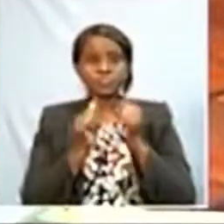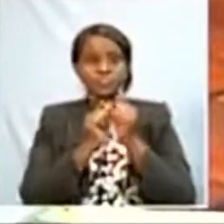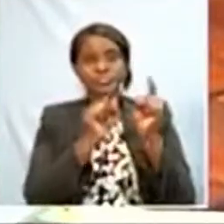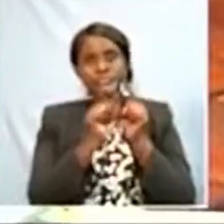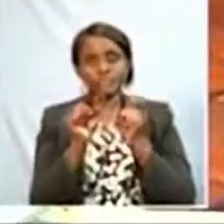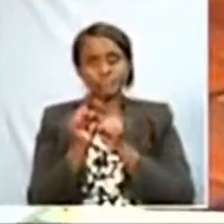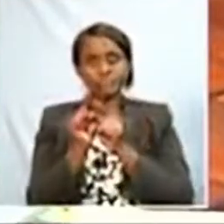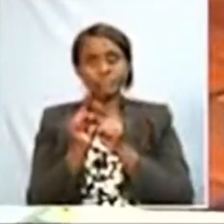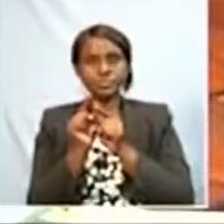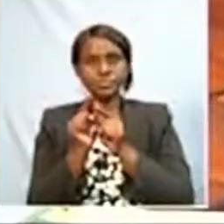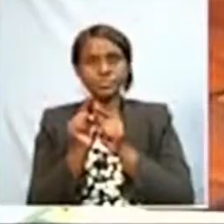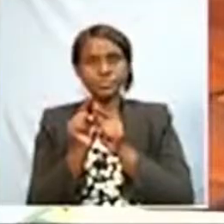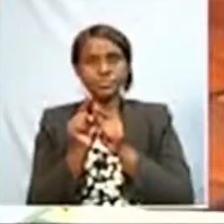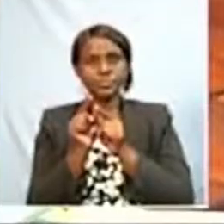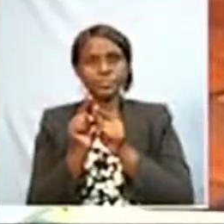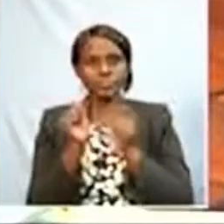also